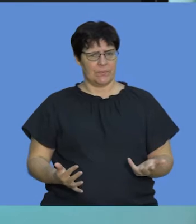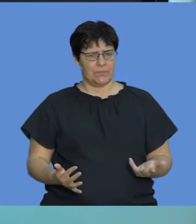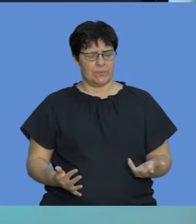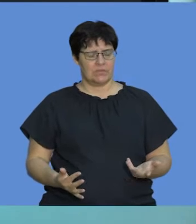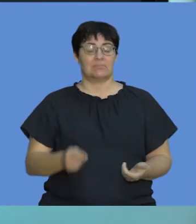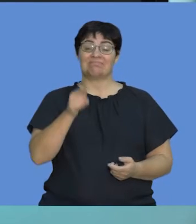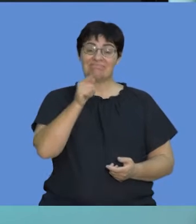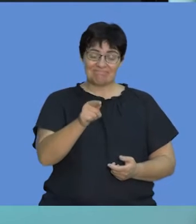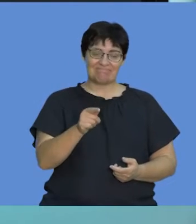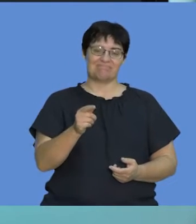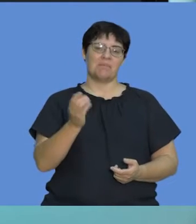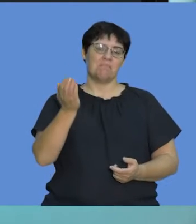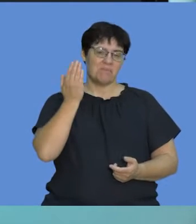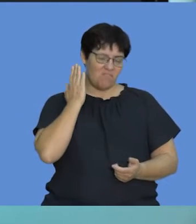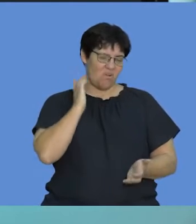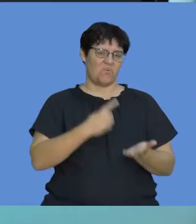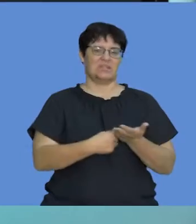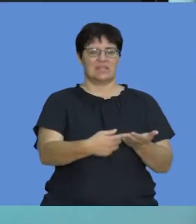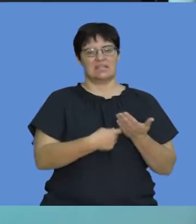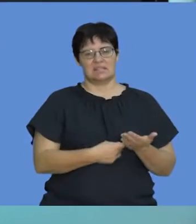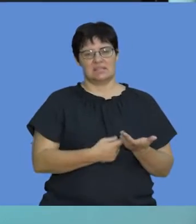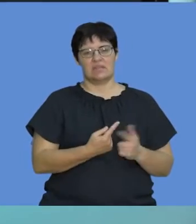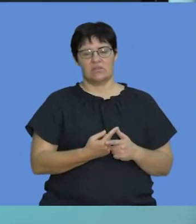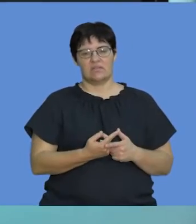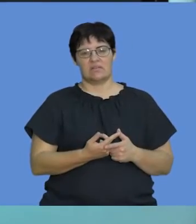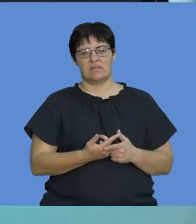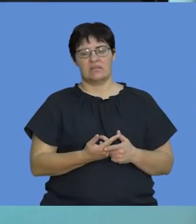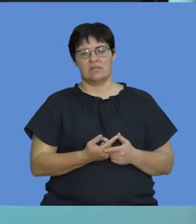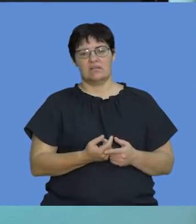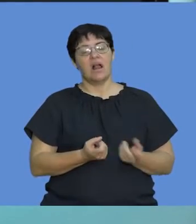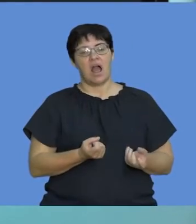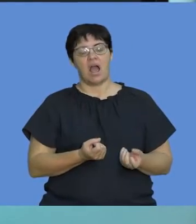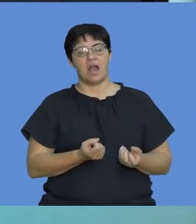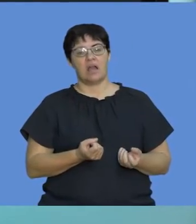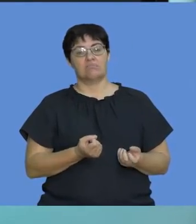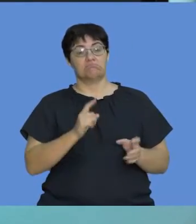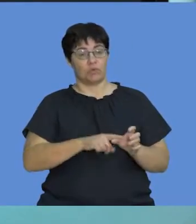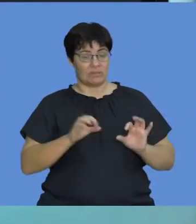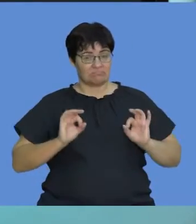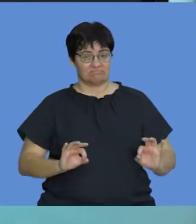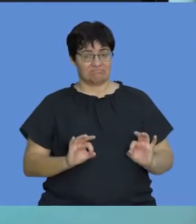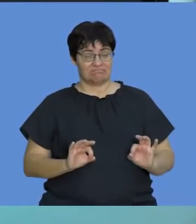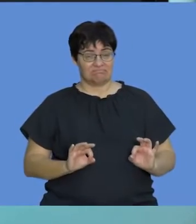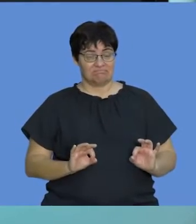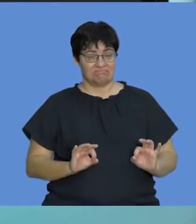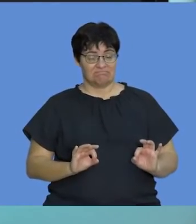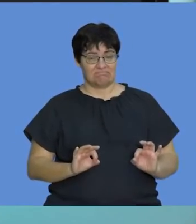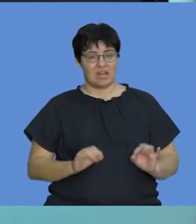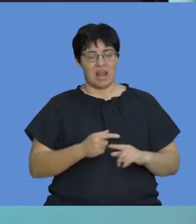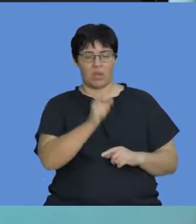it, what we would call qualitatively, okay, so we've looked at it in words